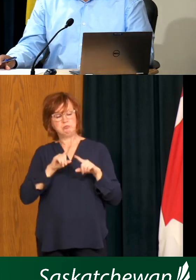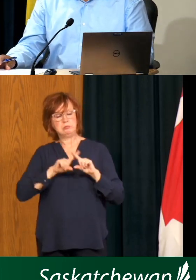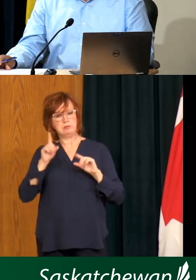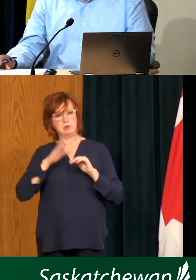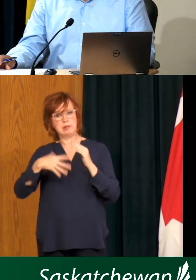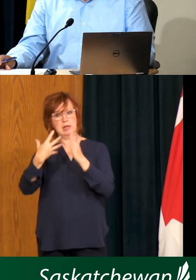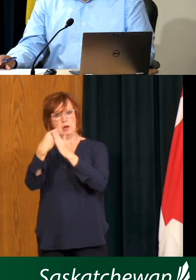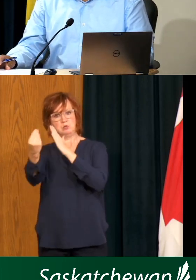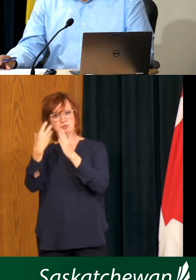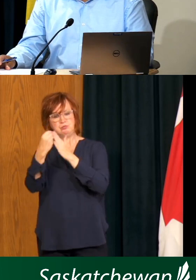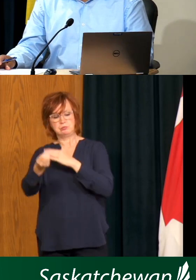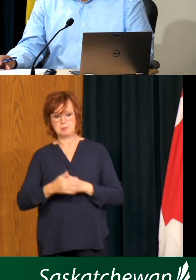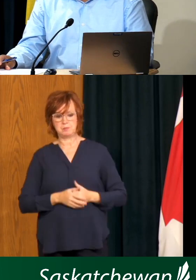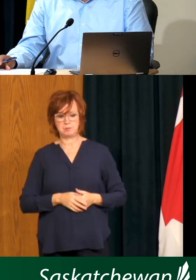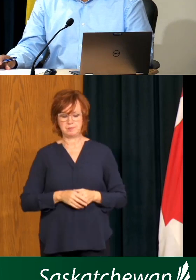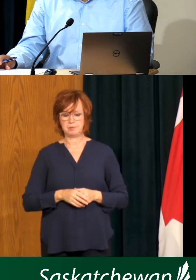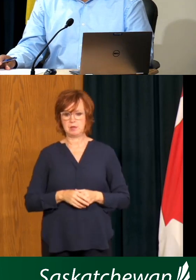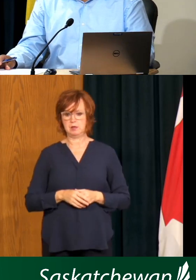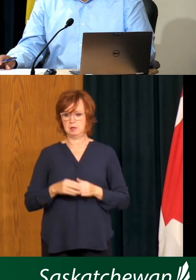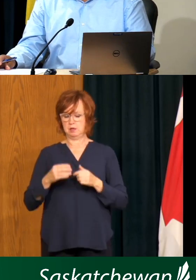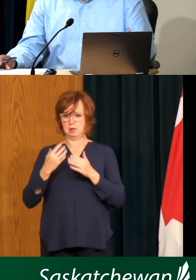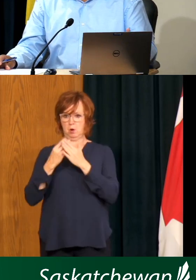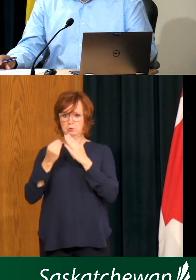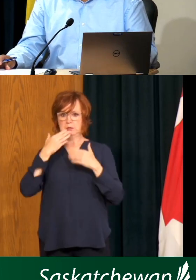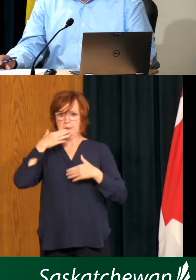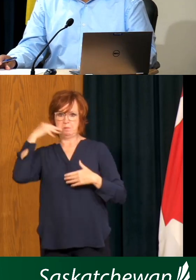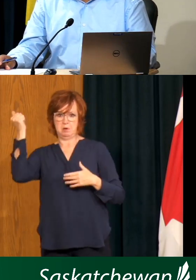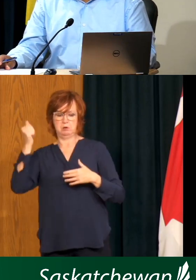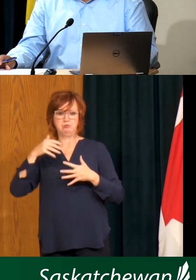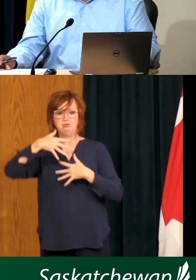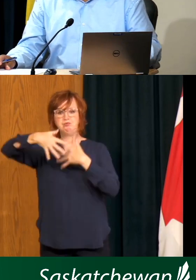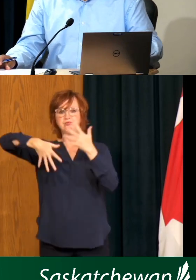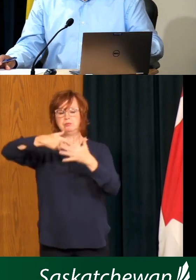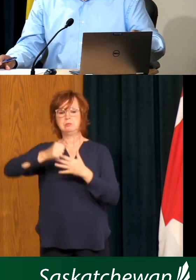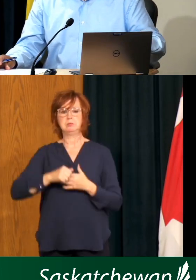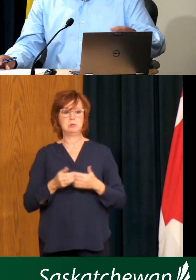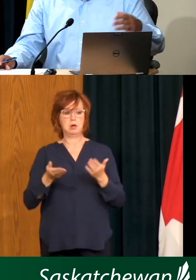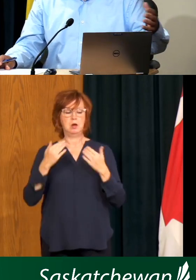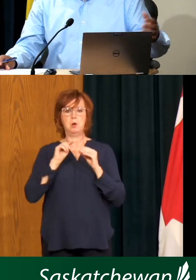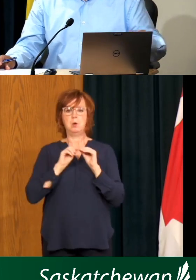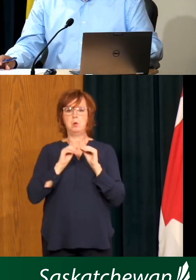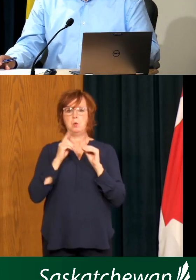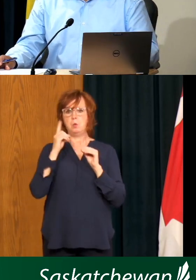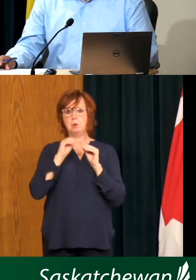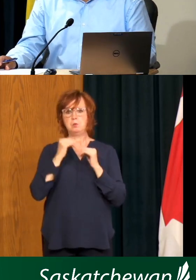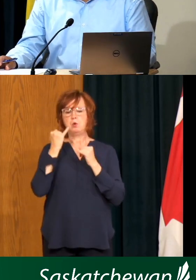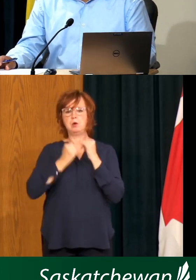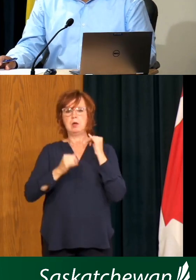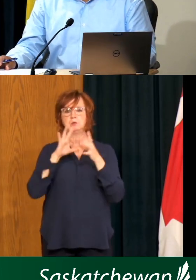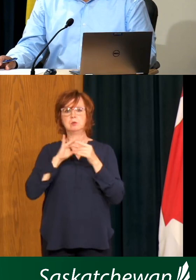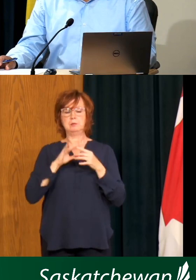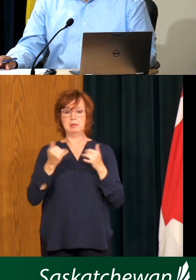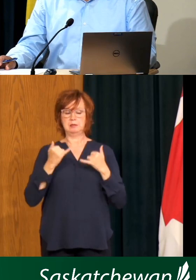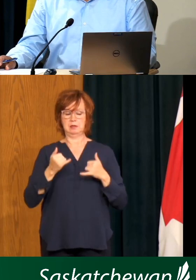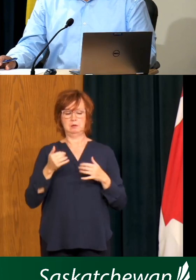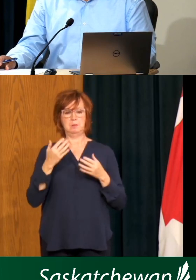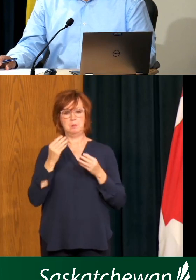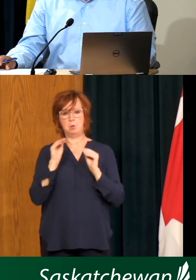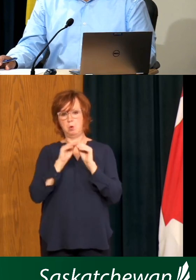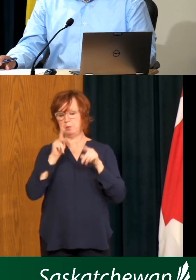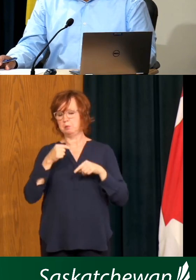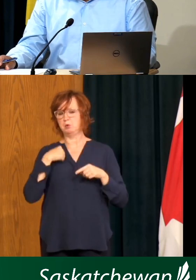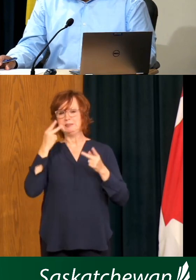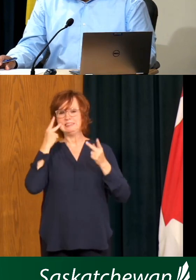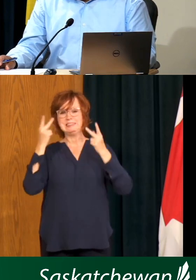thing that we have received anecdotal reports, and I think some of us have observed, is that a lot of people are out and about. Most people are complying with